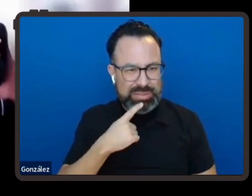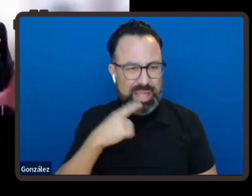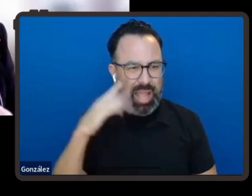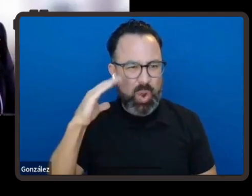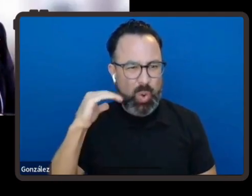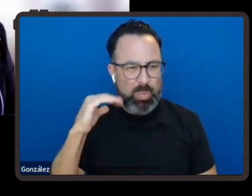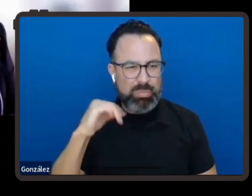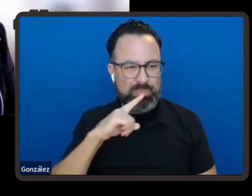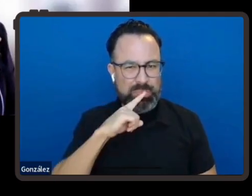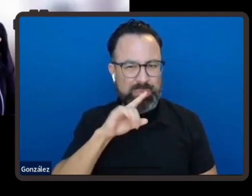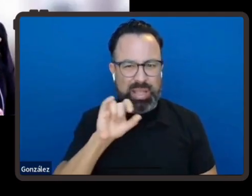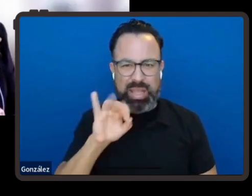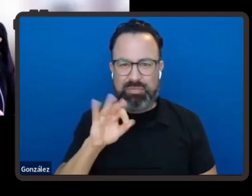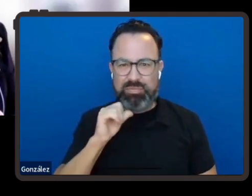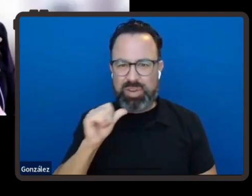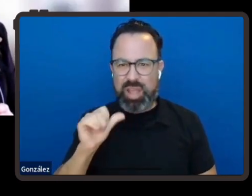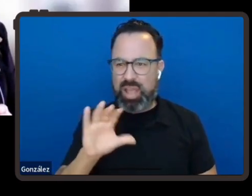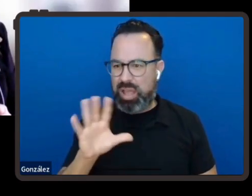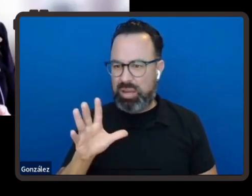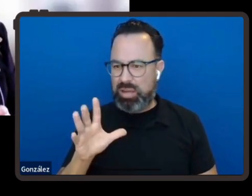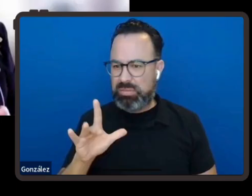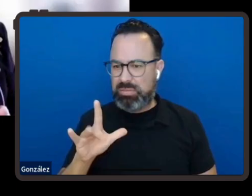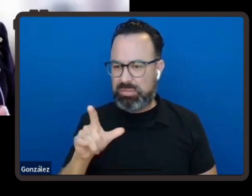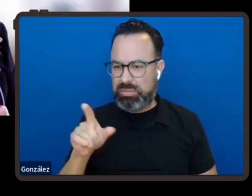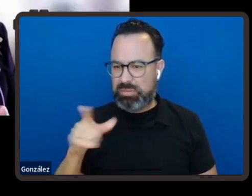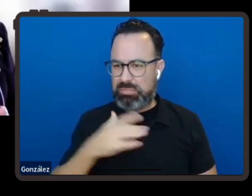the mum can rewrite.